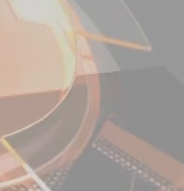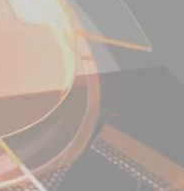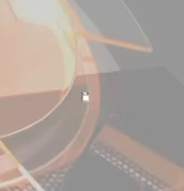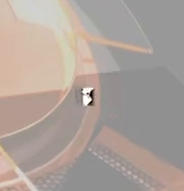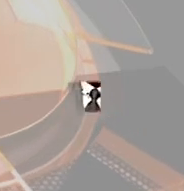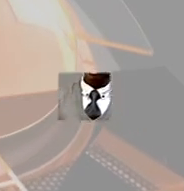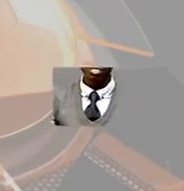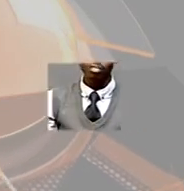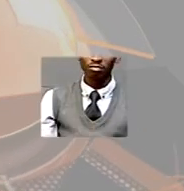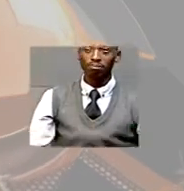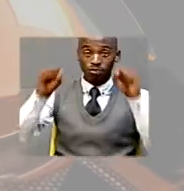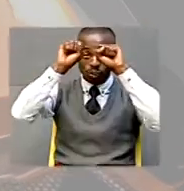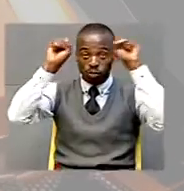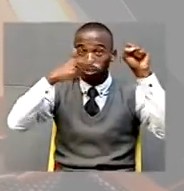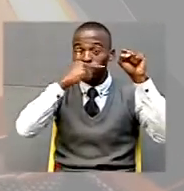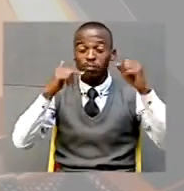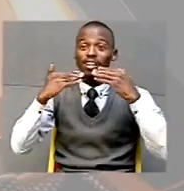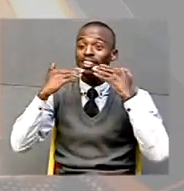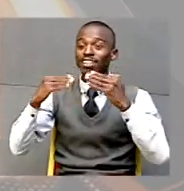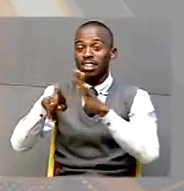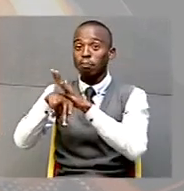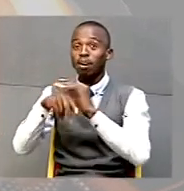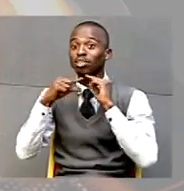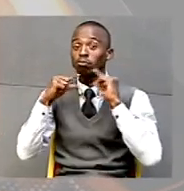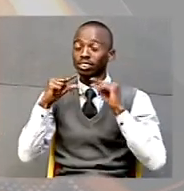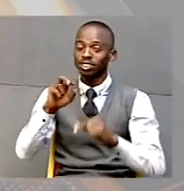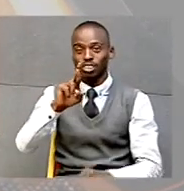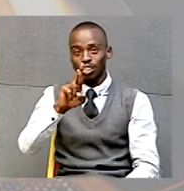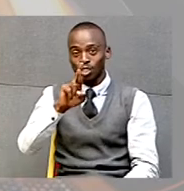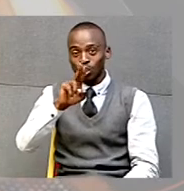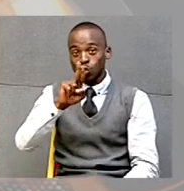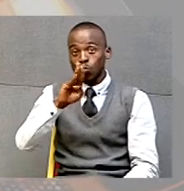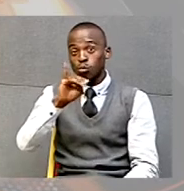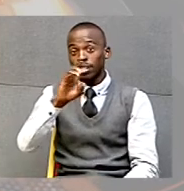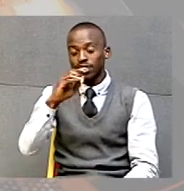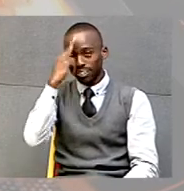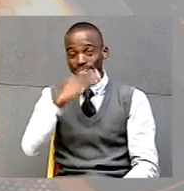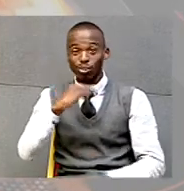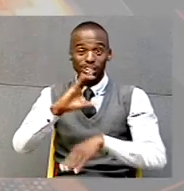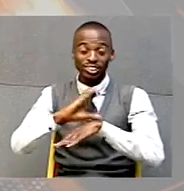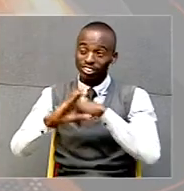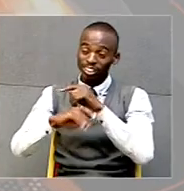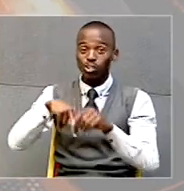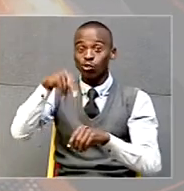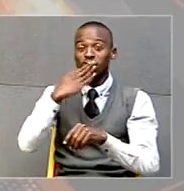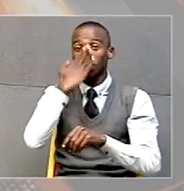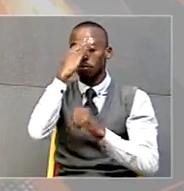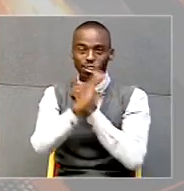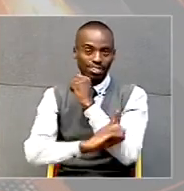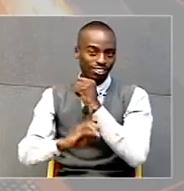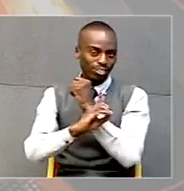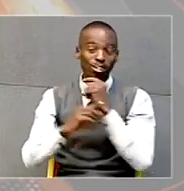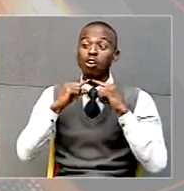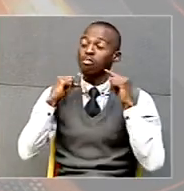President Yoweri Museveni yesterday hailed the parish priest of Rubindi Catholic Church in Kashari, North Mbarara District,